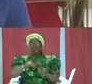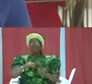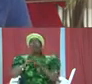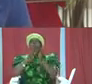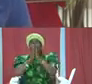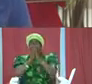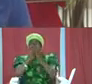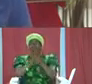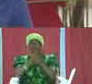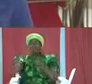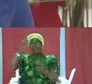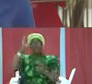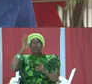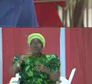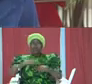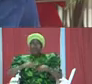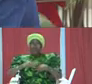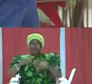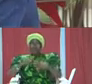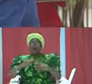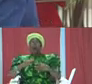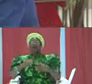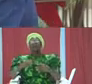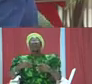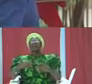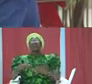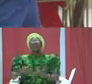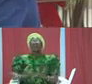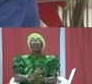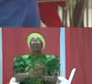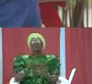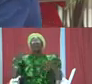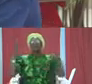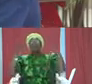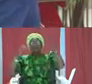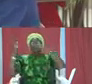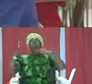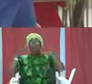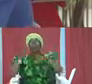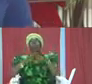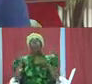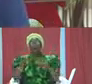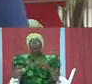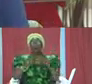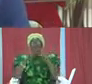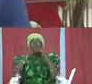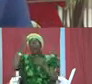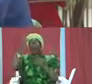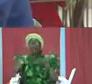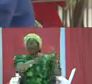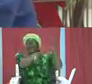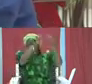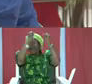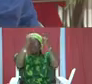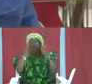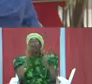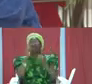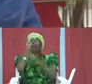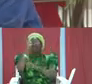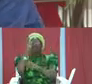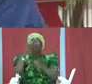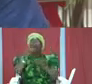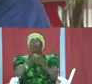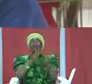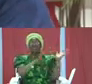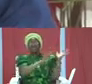on us in Jesus' name. Thank you, Almighty God. In Jesus' mighty